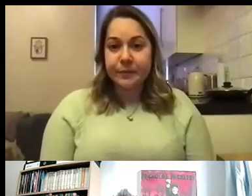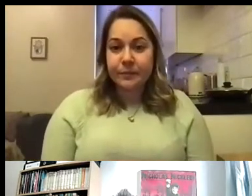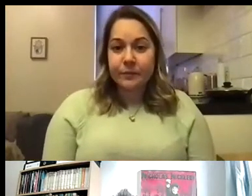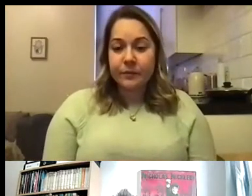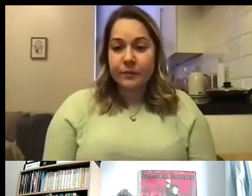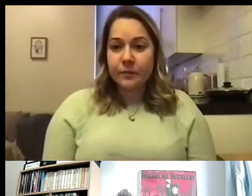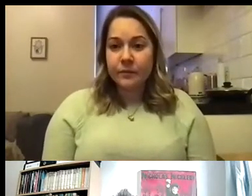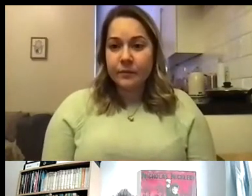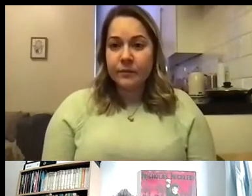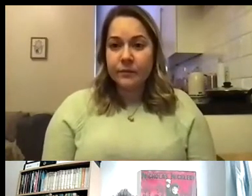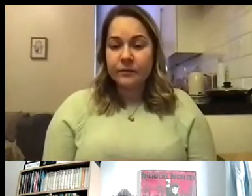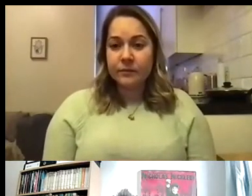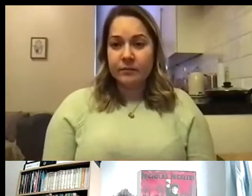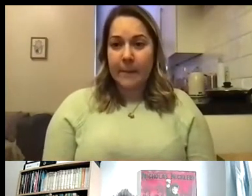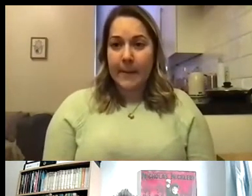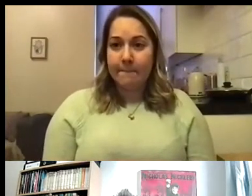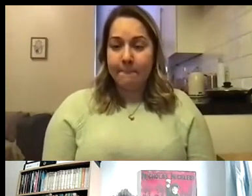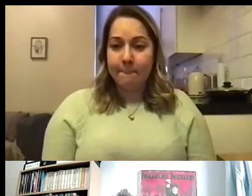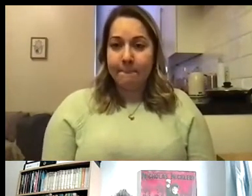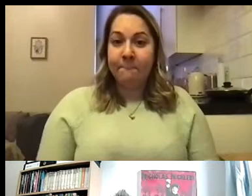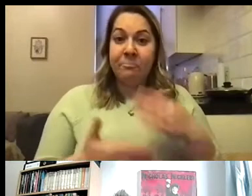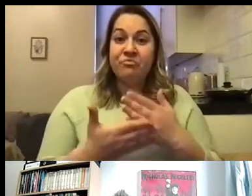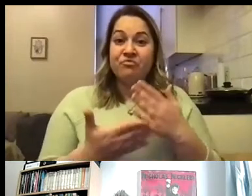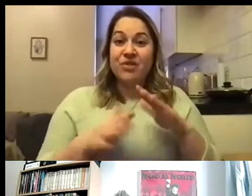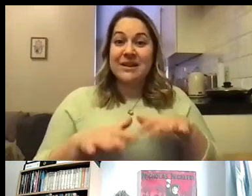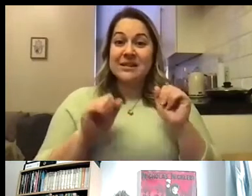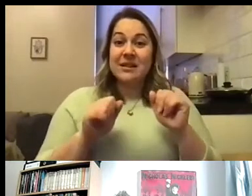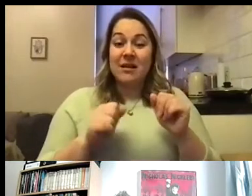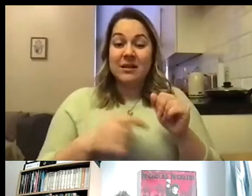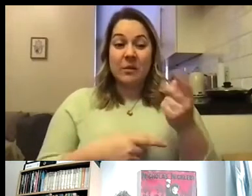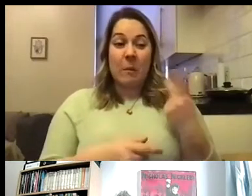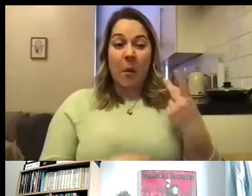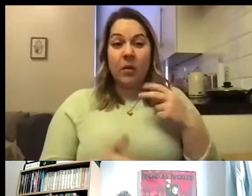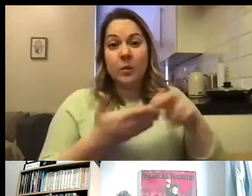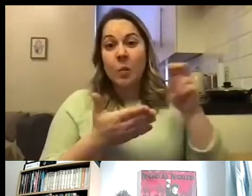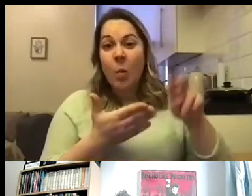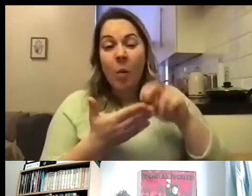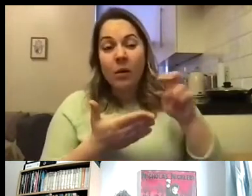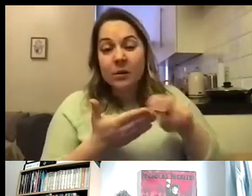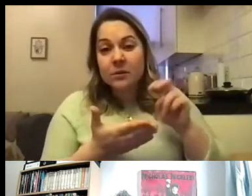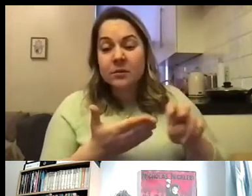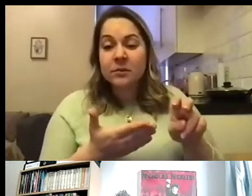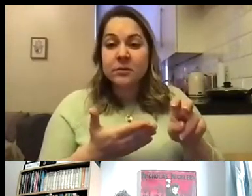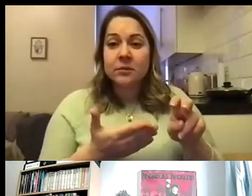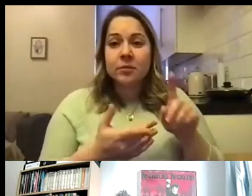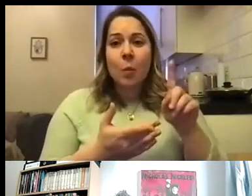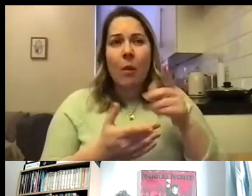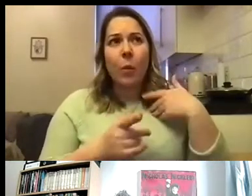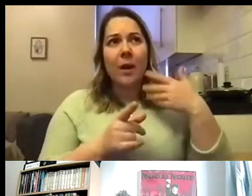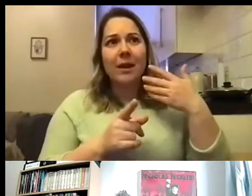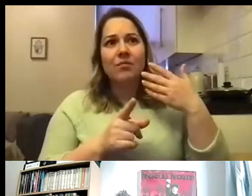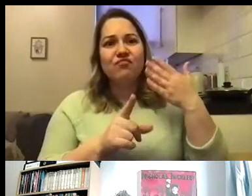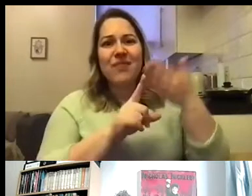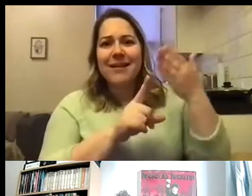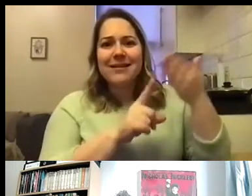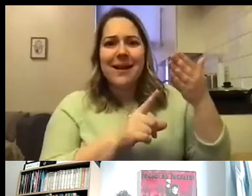I guess it started with us doing a walk really and seeing what we noticed, like you say, the